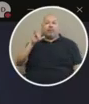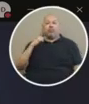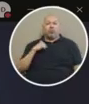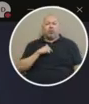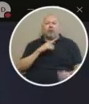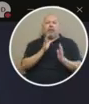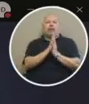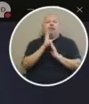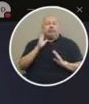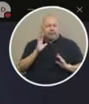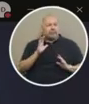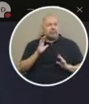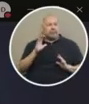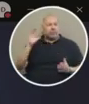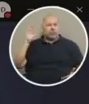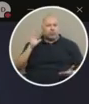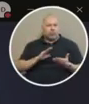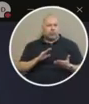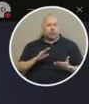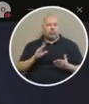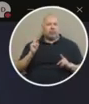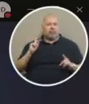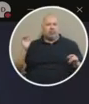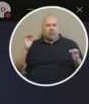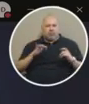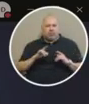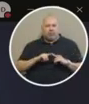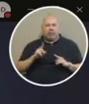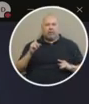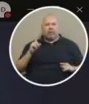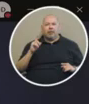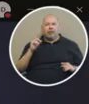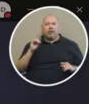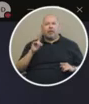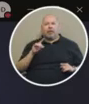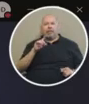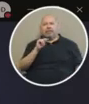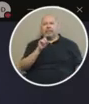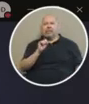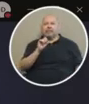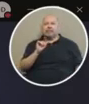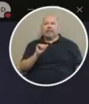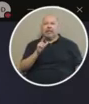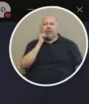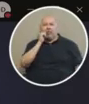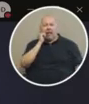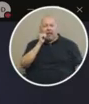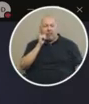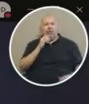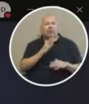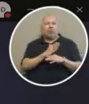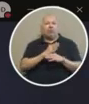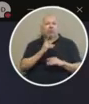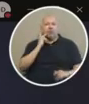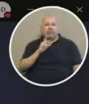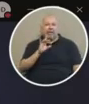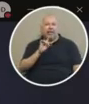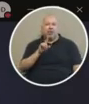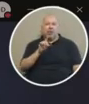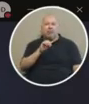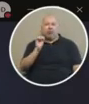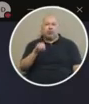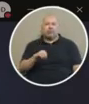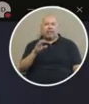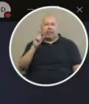have seen a significant decrease in passengers, and going by the TSA daily average passenger, we've seen an